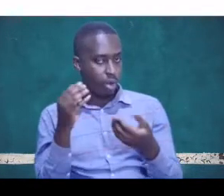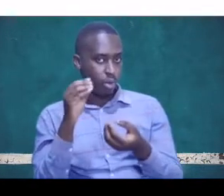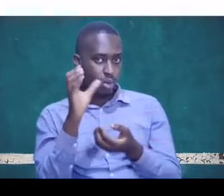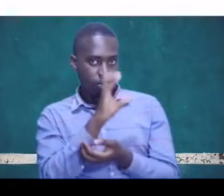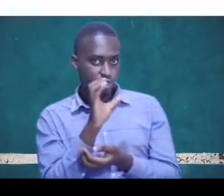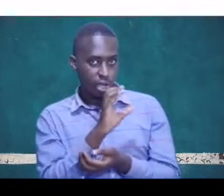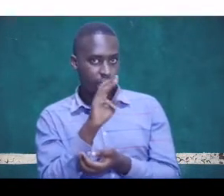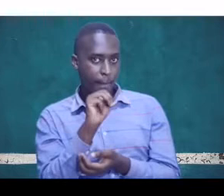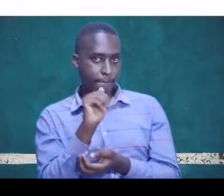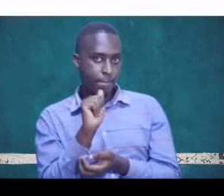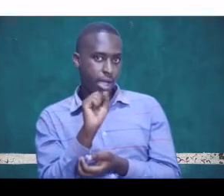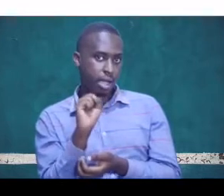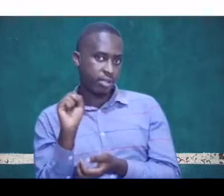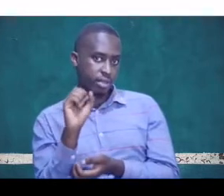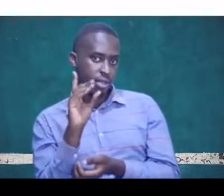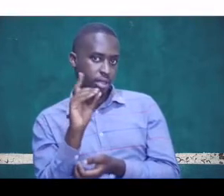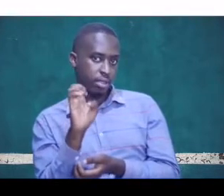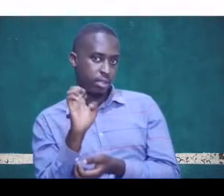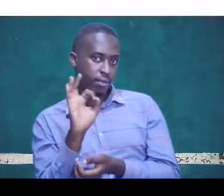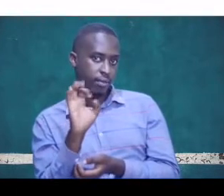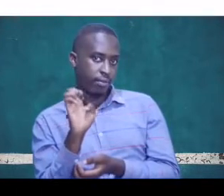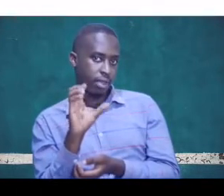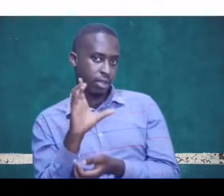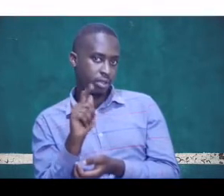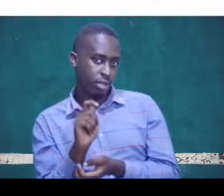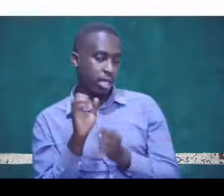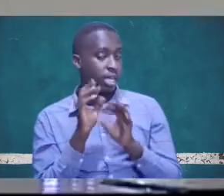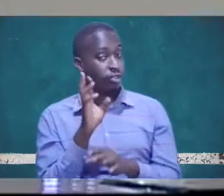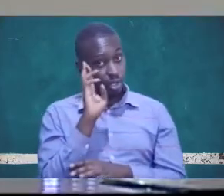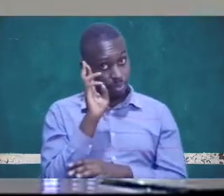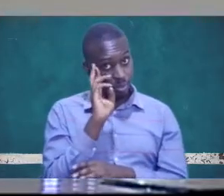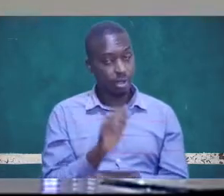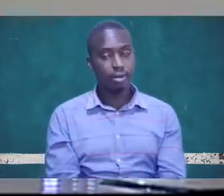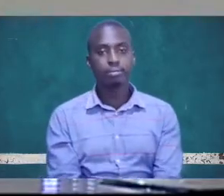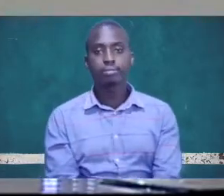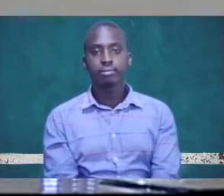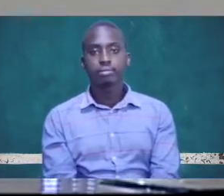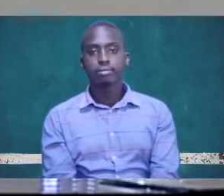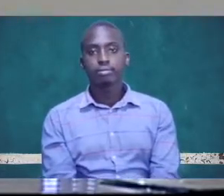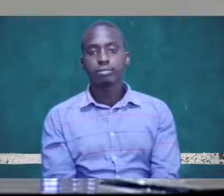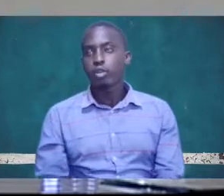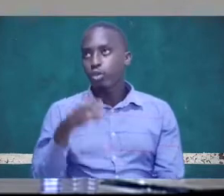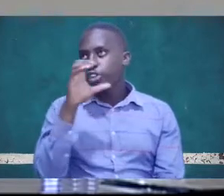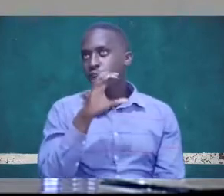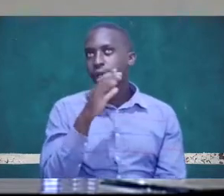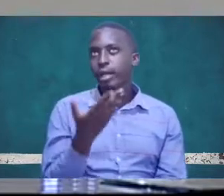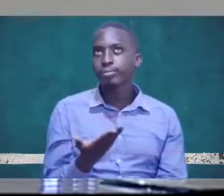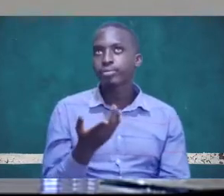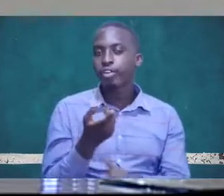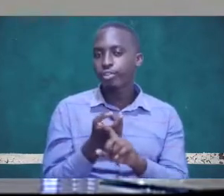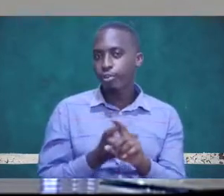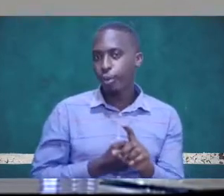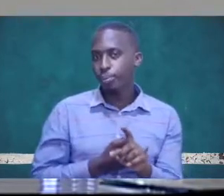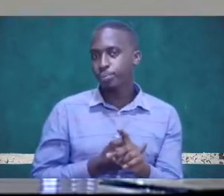this mass defect, right? And if you remember that, mass defect is calculated from